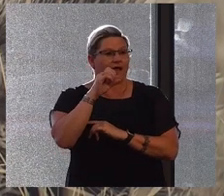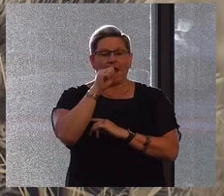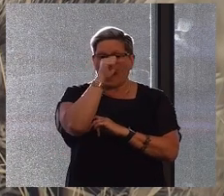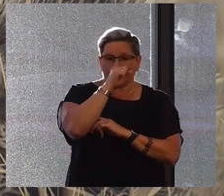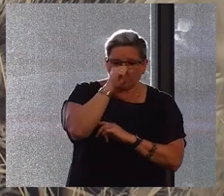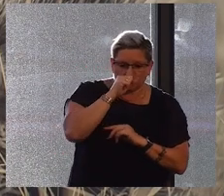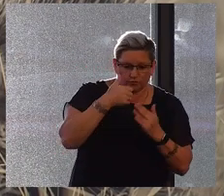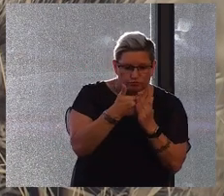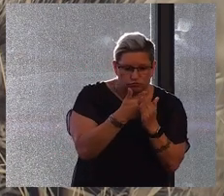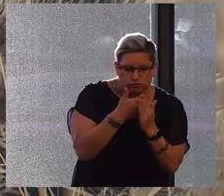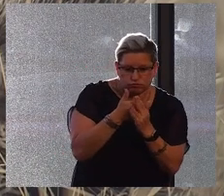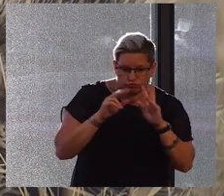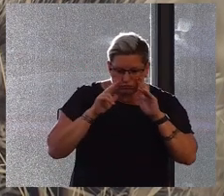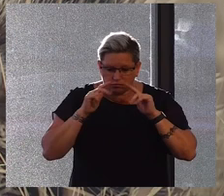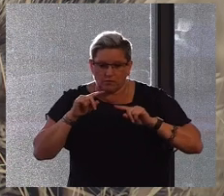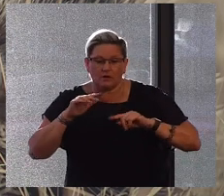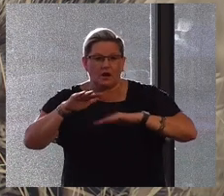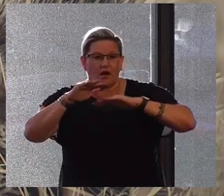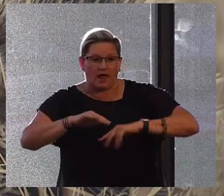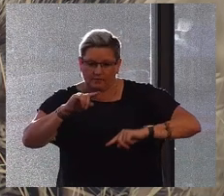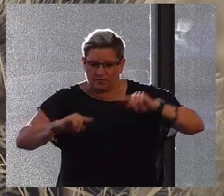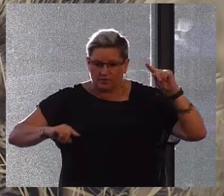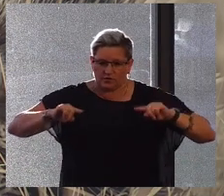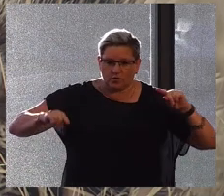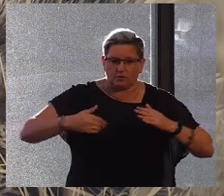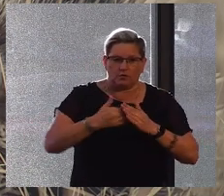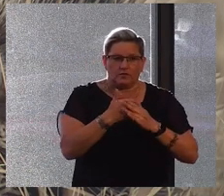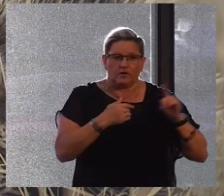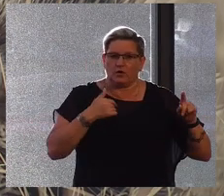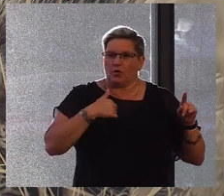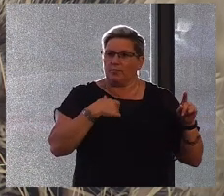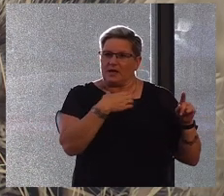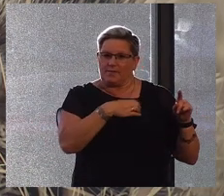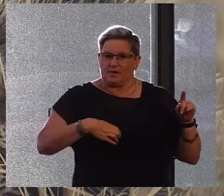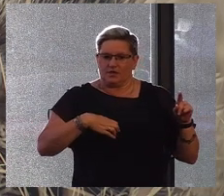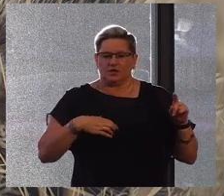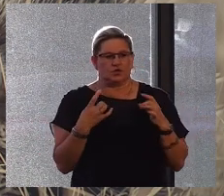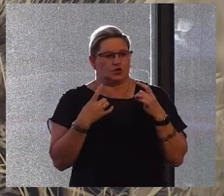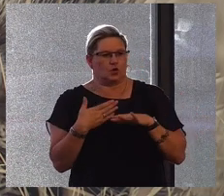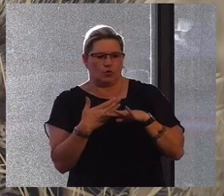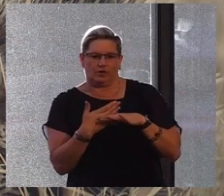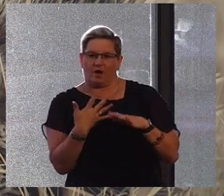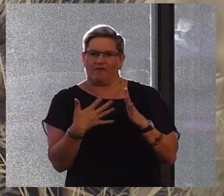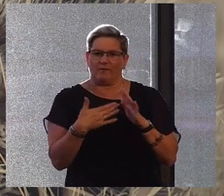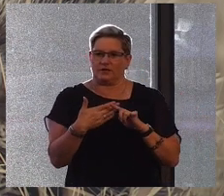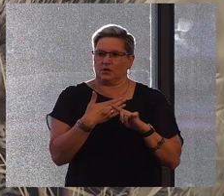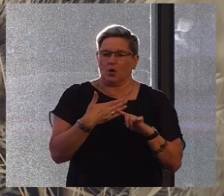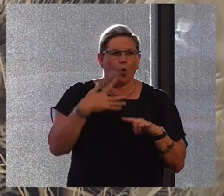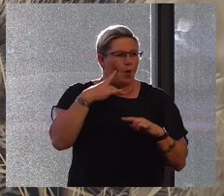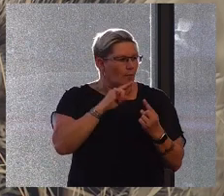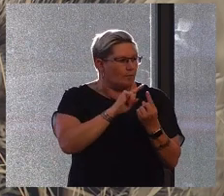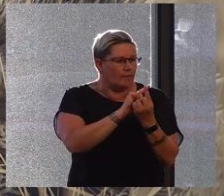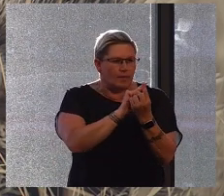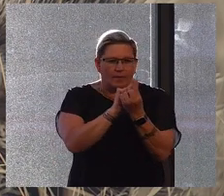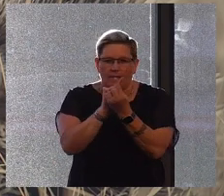ongoing challenge is to state the obvious. Being about 5 months into the role, I've met some of the most passionate and dedicated people in